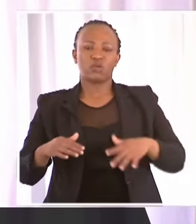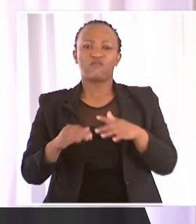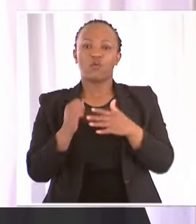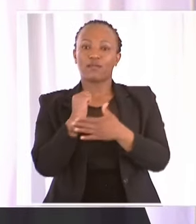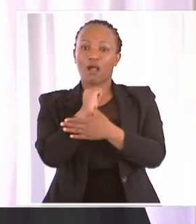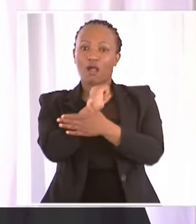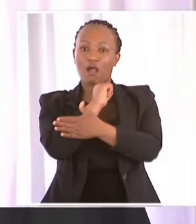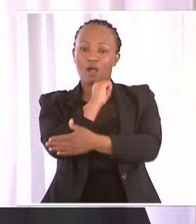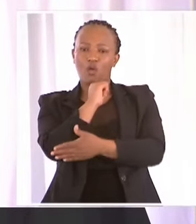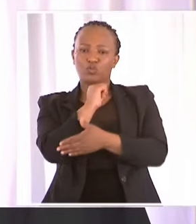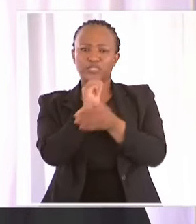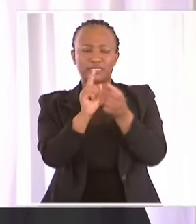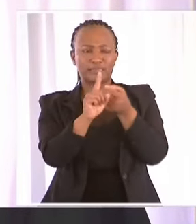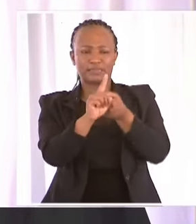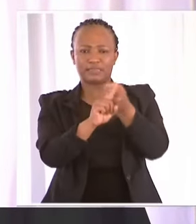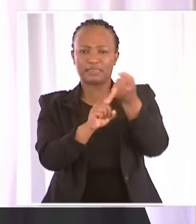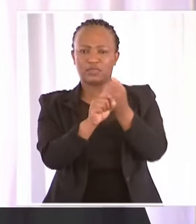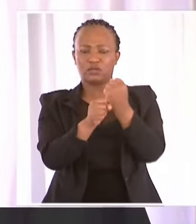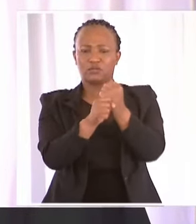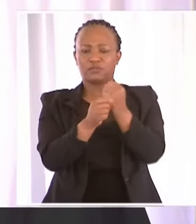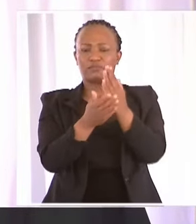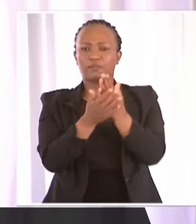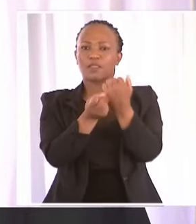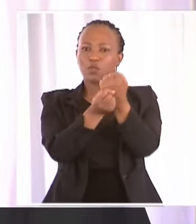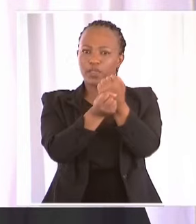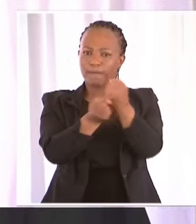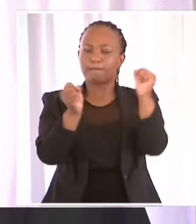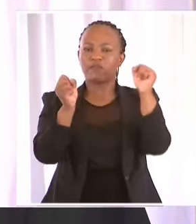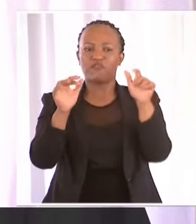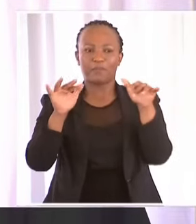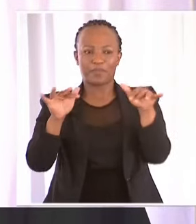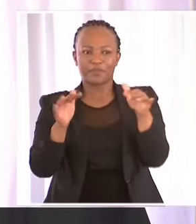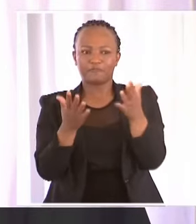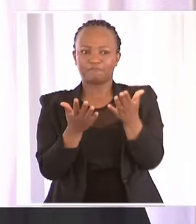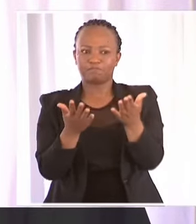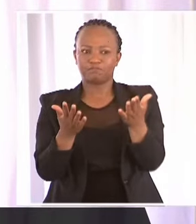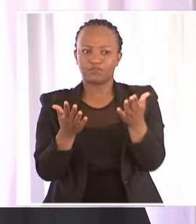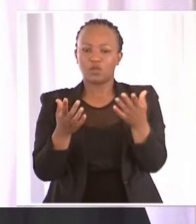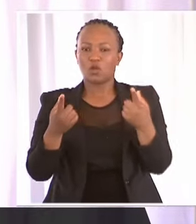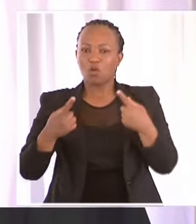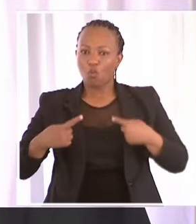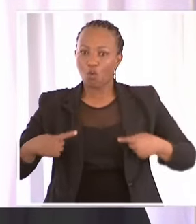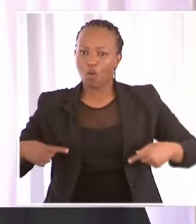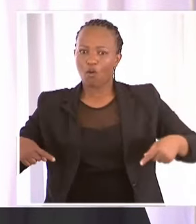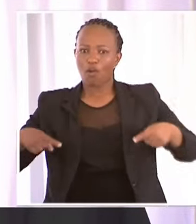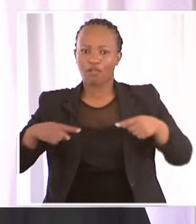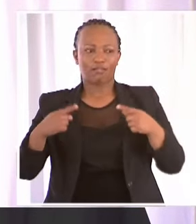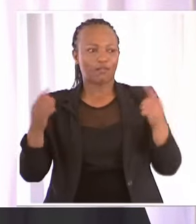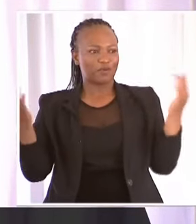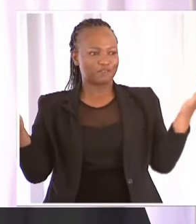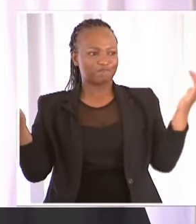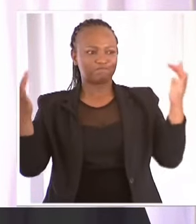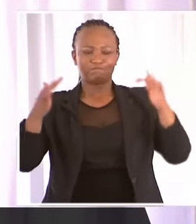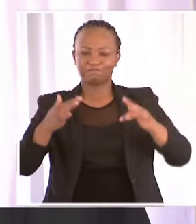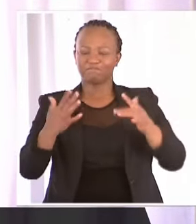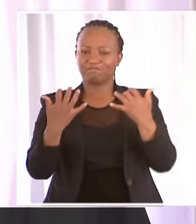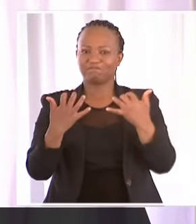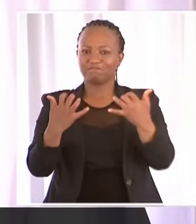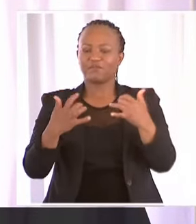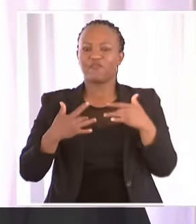country and its people. But today we gather here to honor his